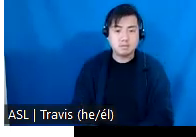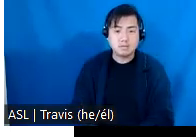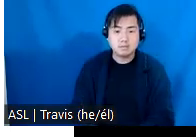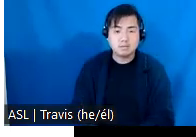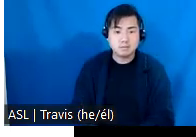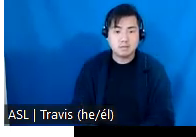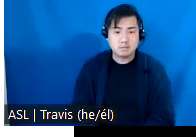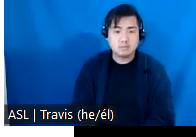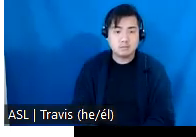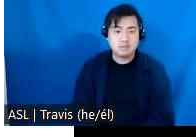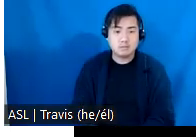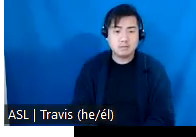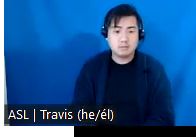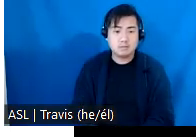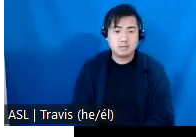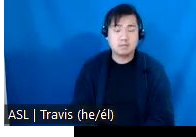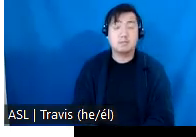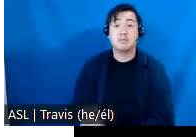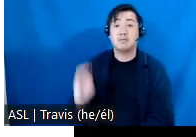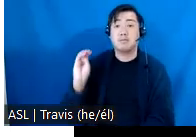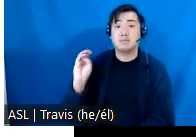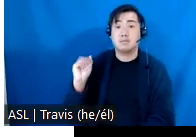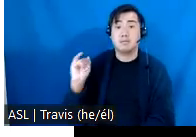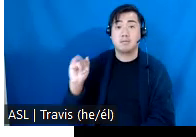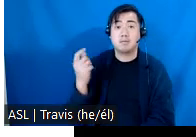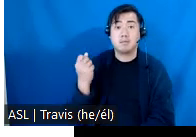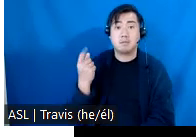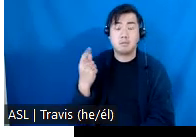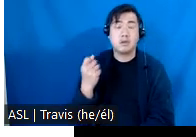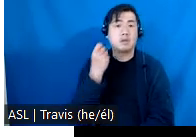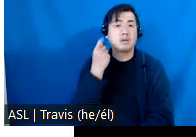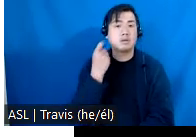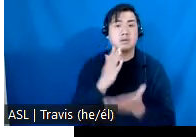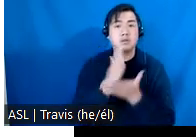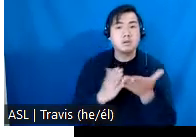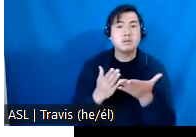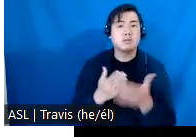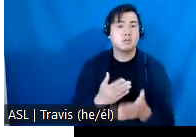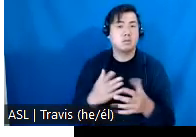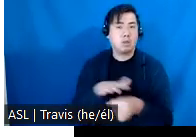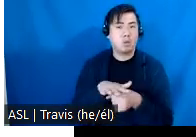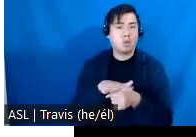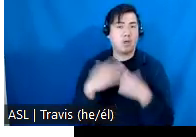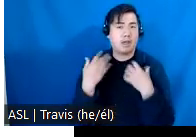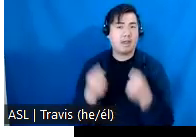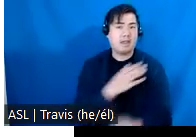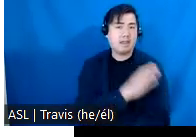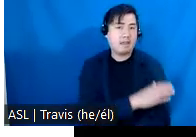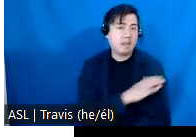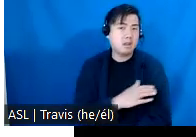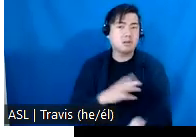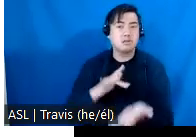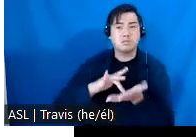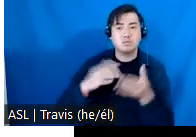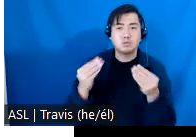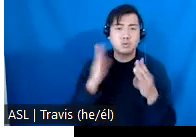So come May 11th, we have some local health clinics and pharmacies are going to continue